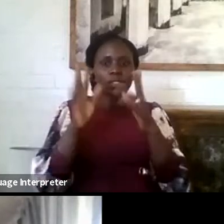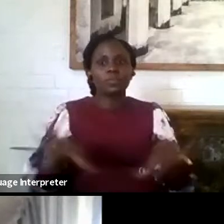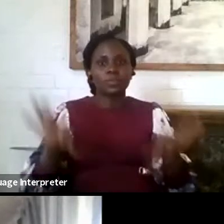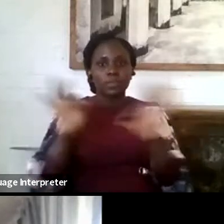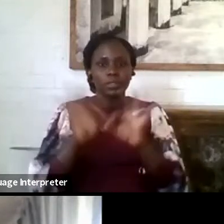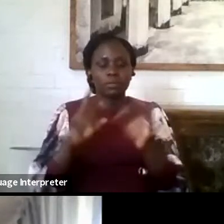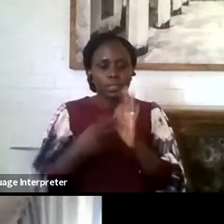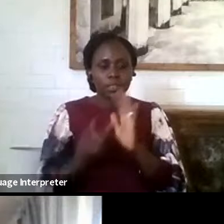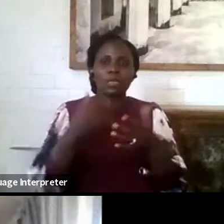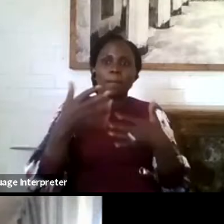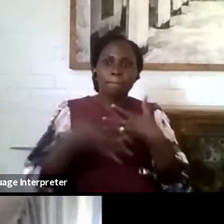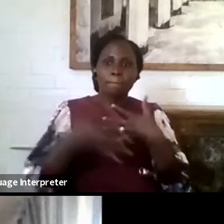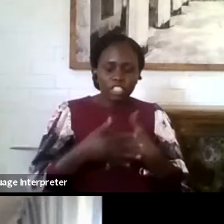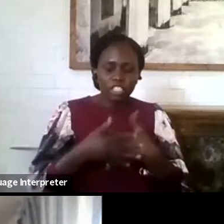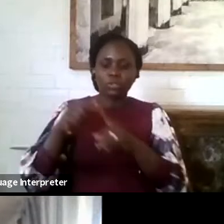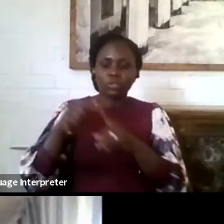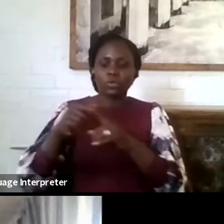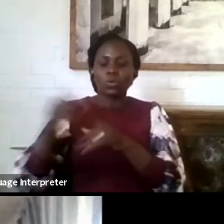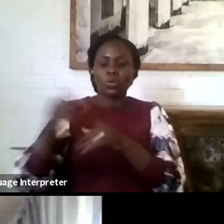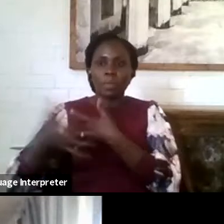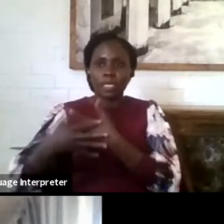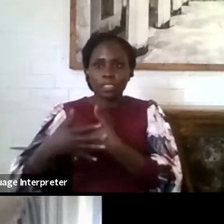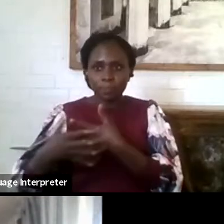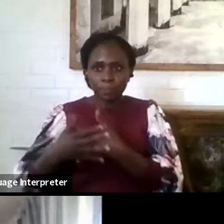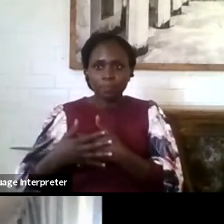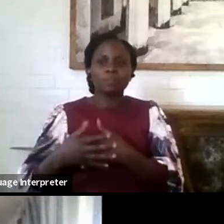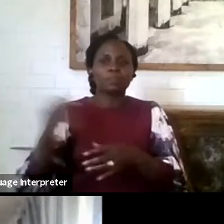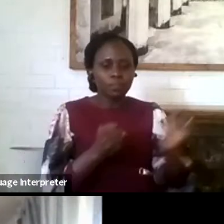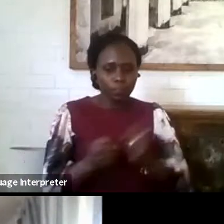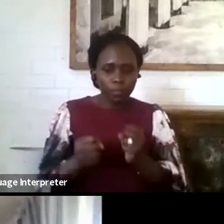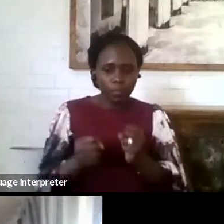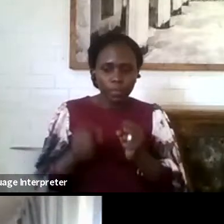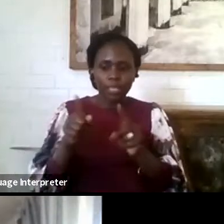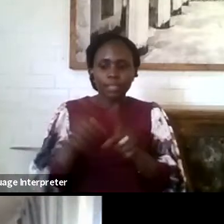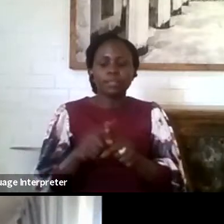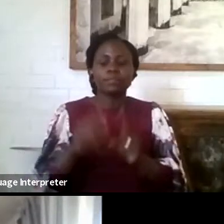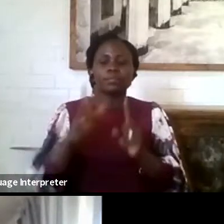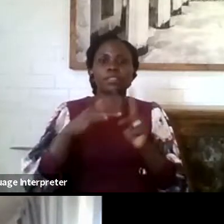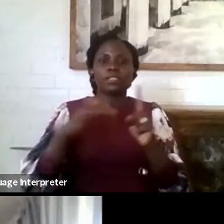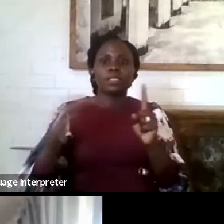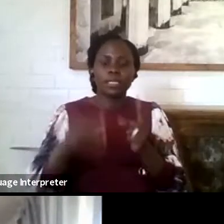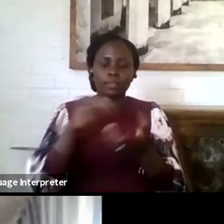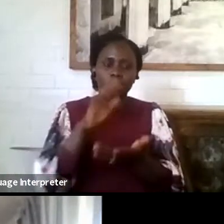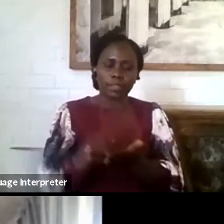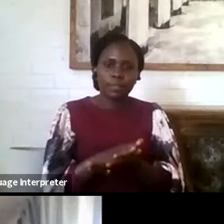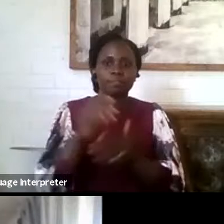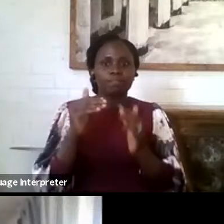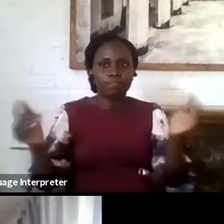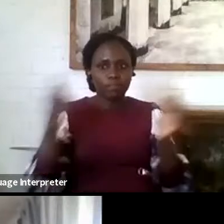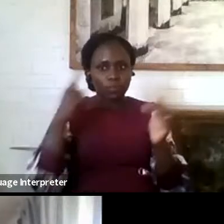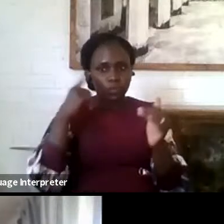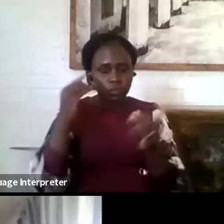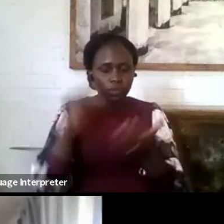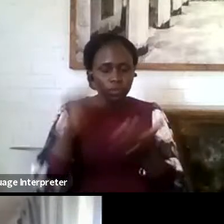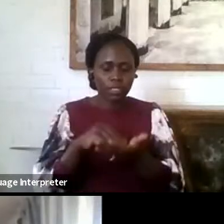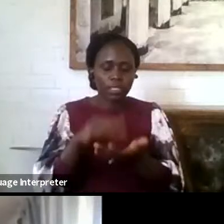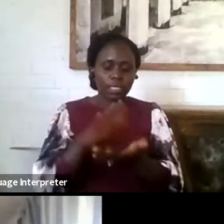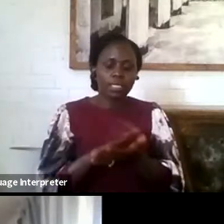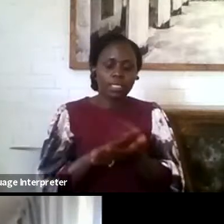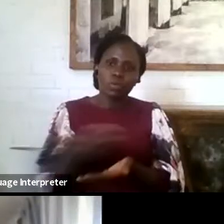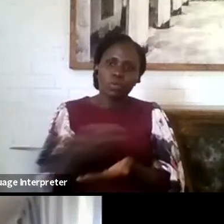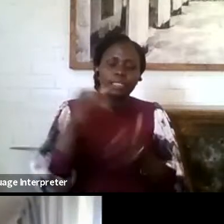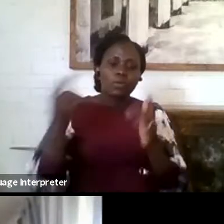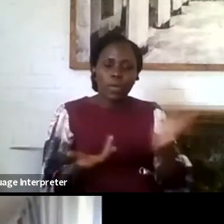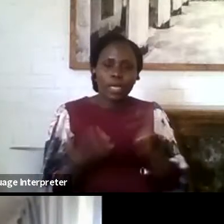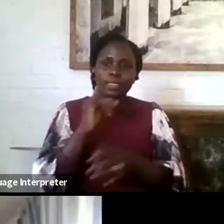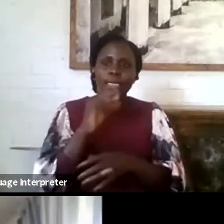for interoperability, as well as data standards that govern the format and structure of the data collected within the ID systems, are well